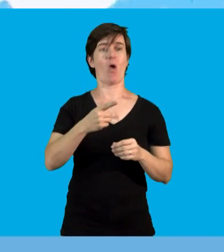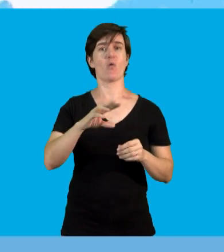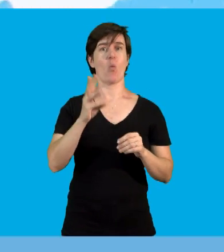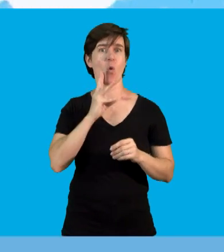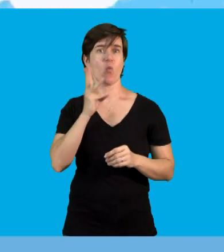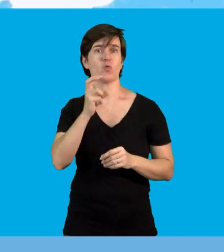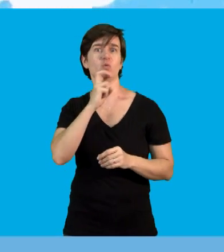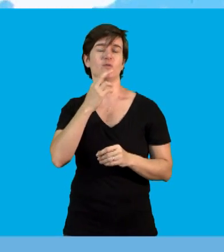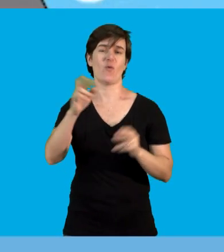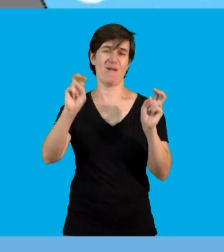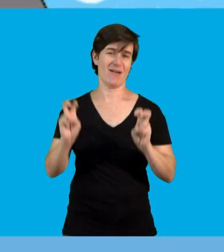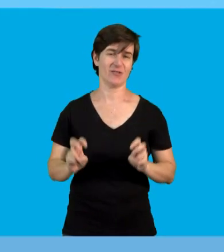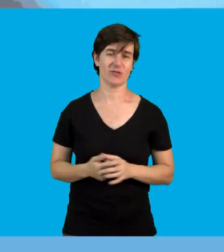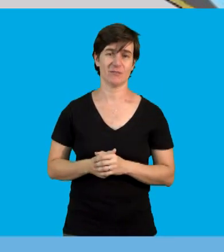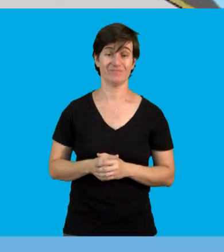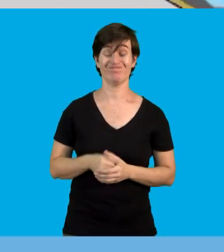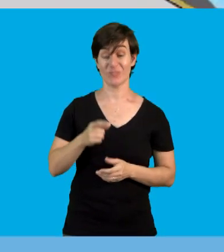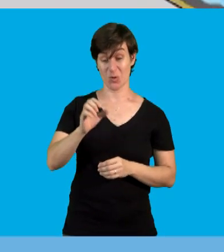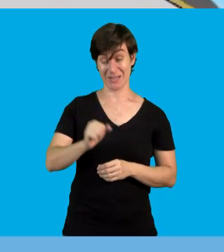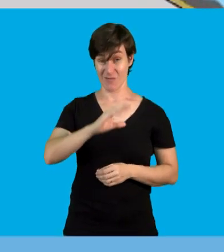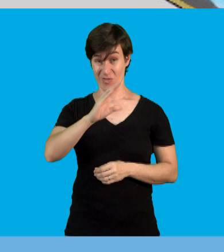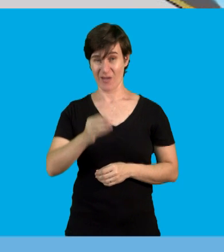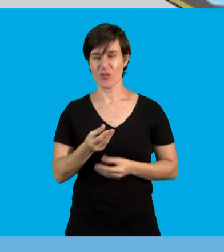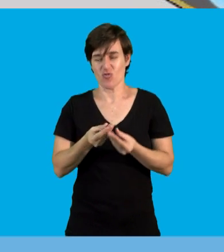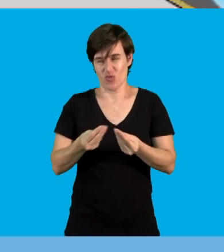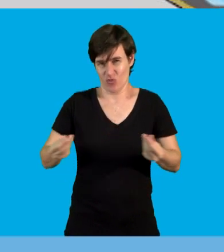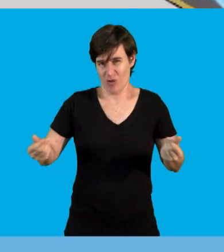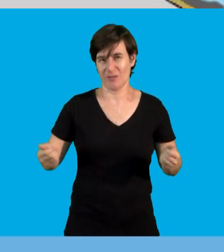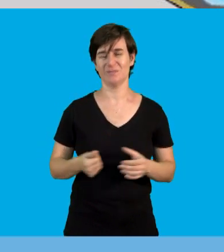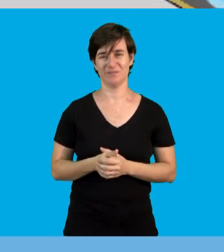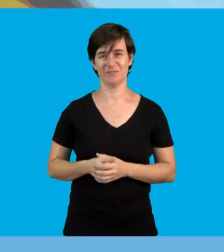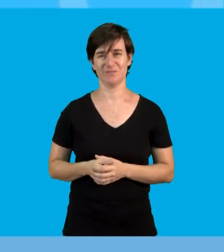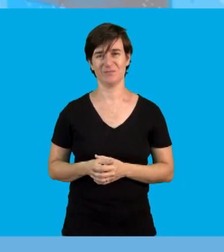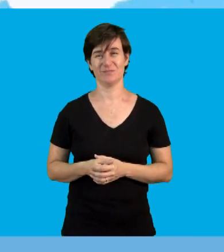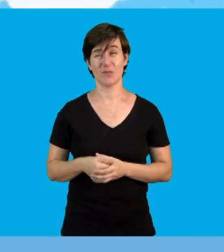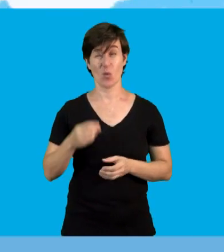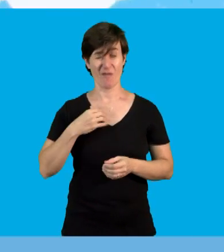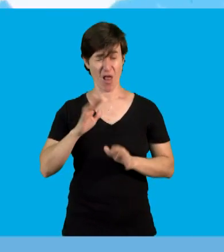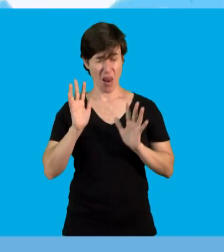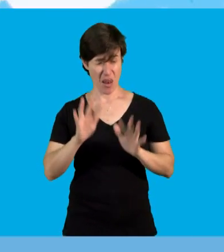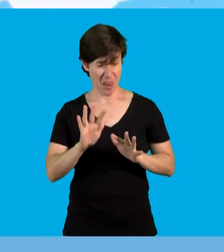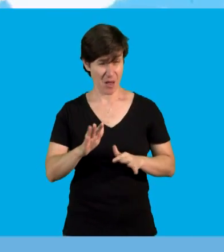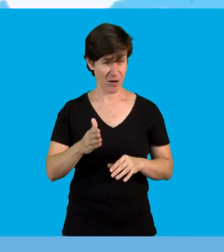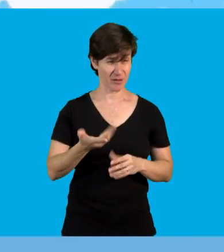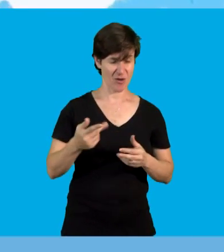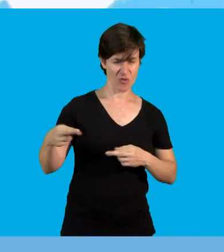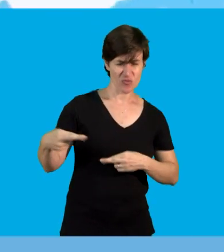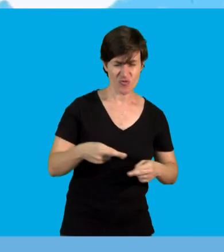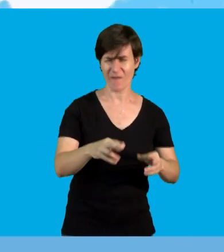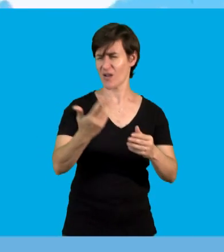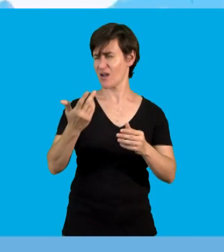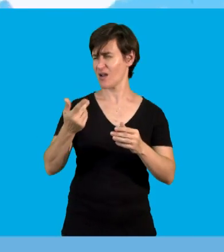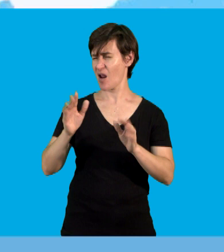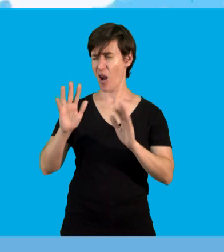hydroelectric power. So because our country, it is dry, we do not have a lot of rivers or